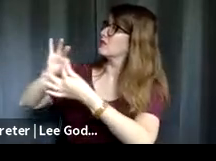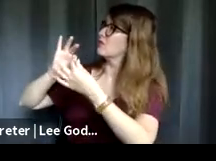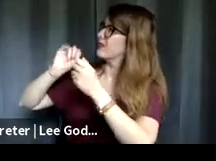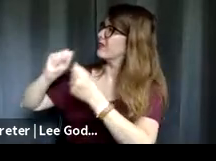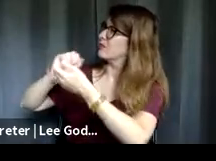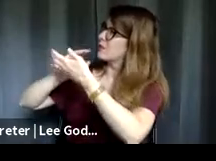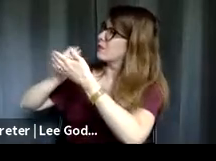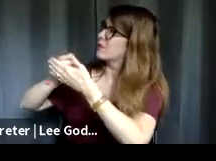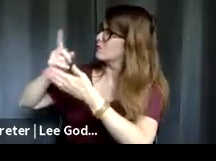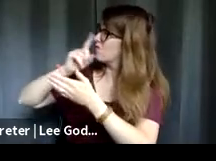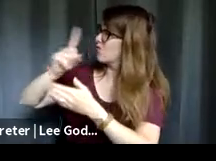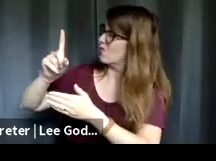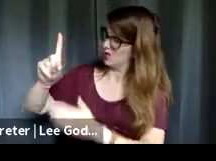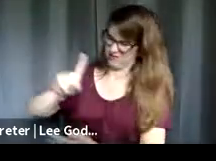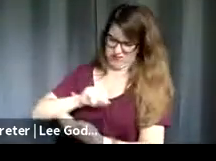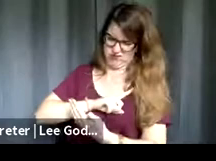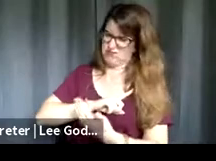close, that you are close.